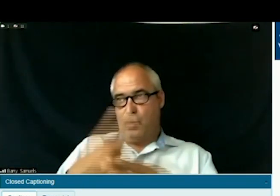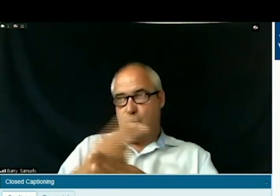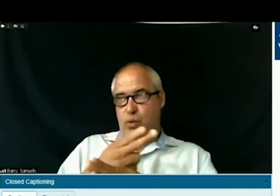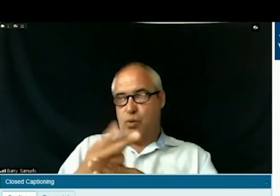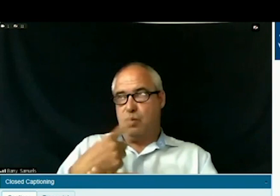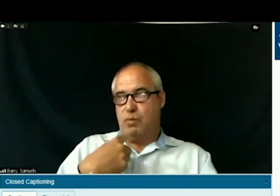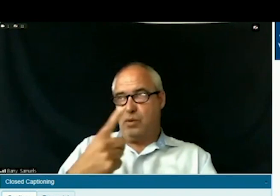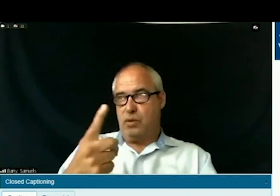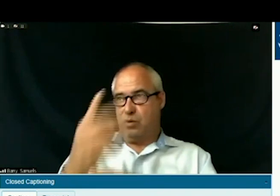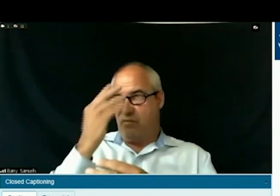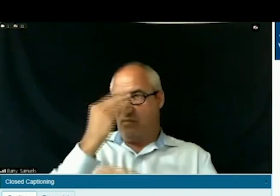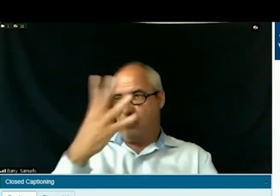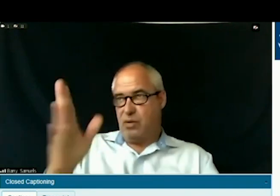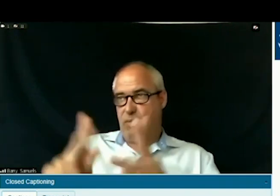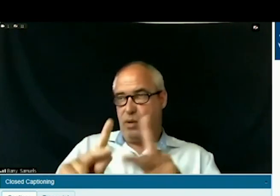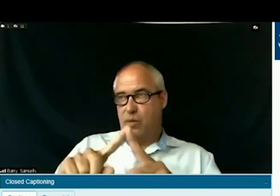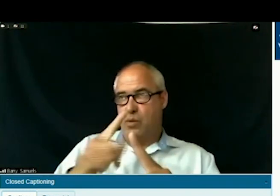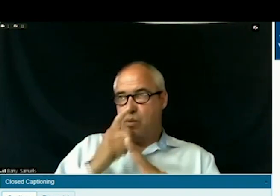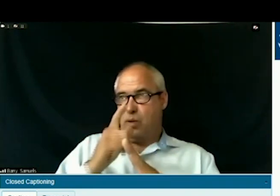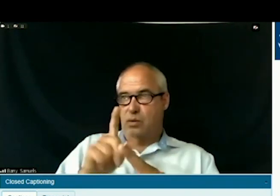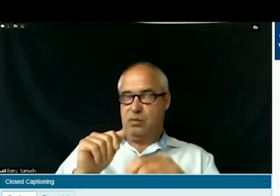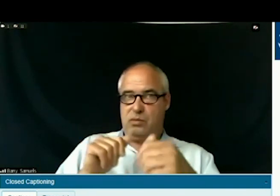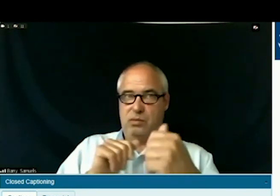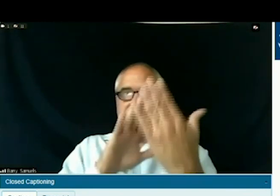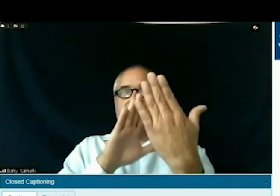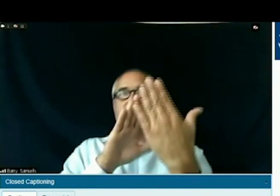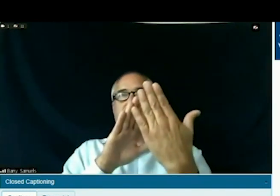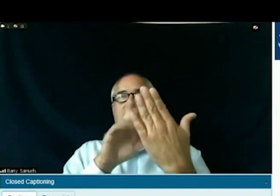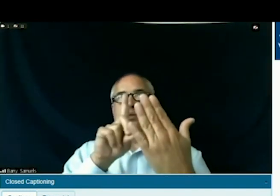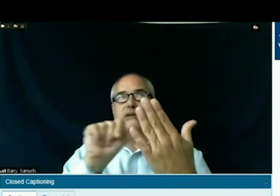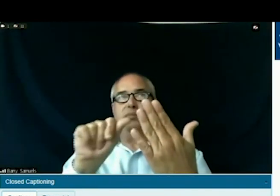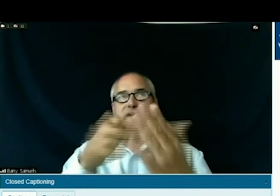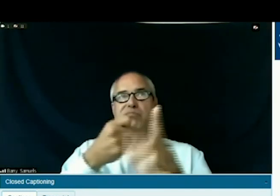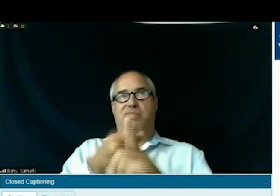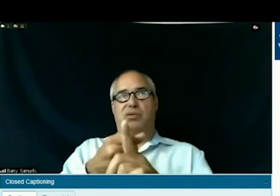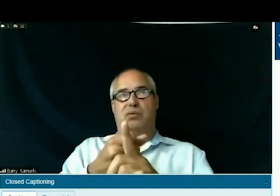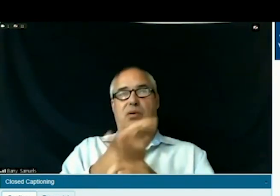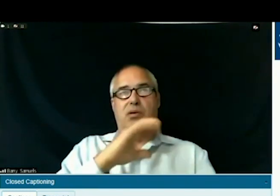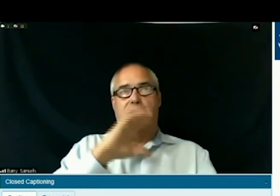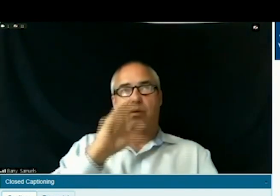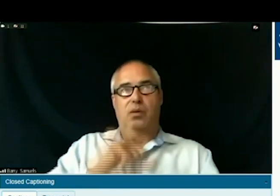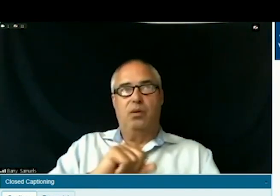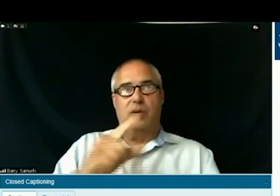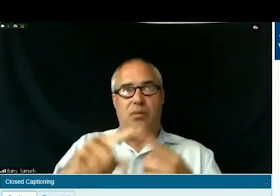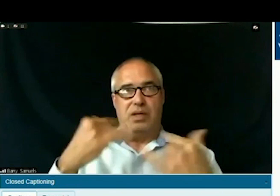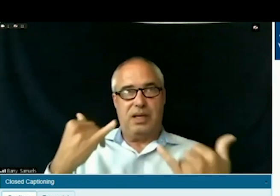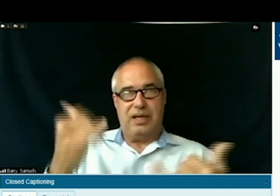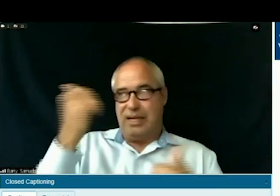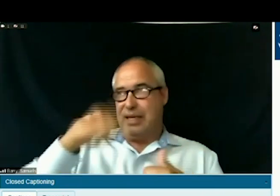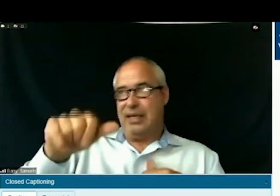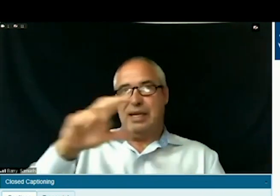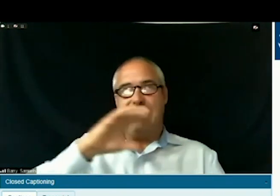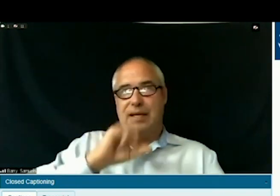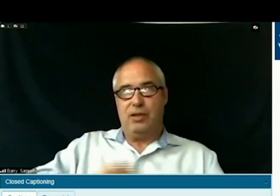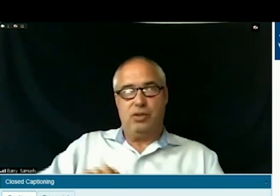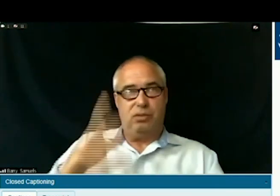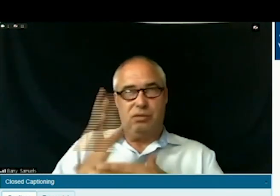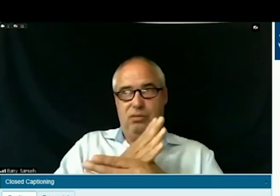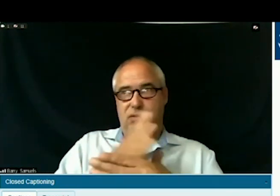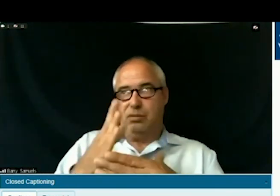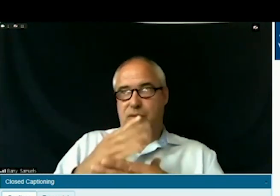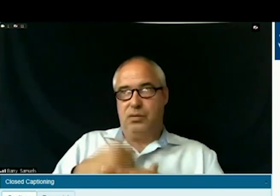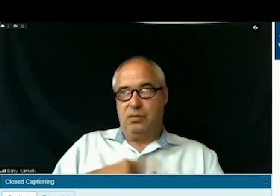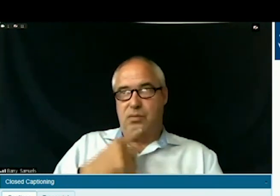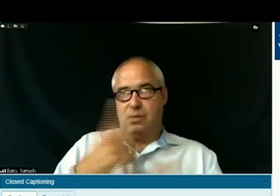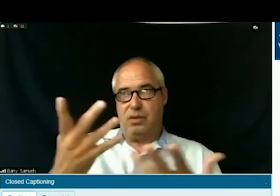to inform people who newly encounter disability as they age, right, at any age. And so it is really